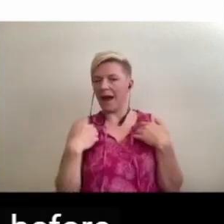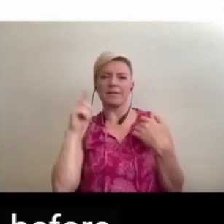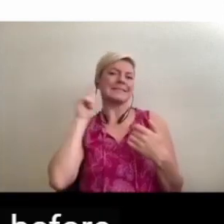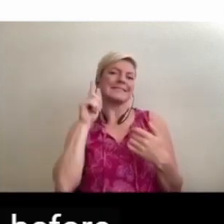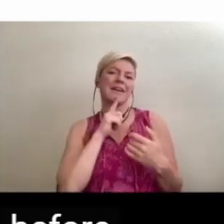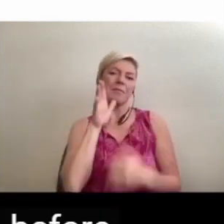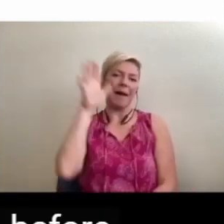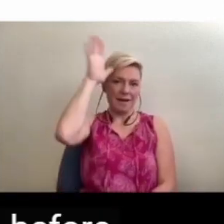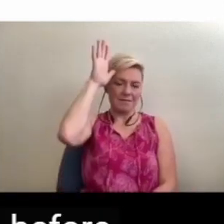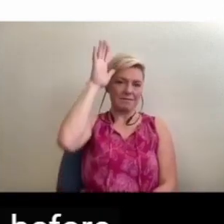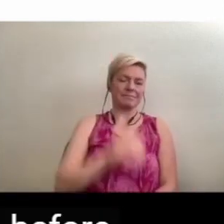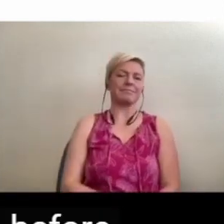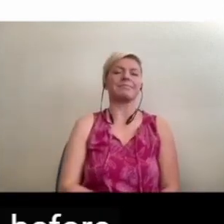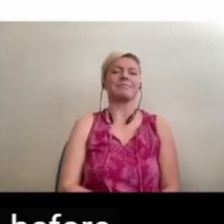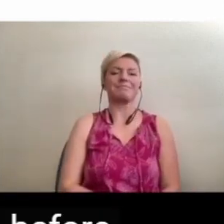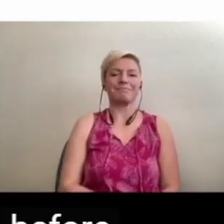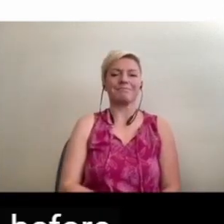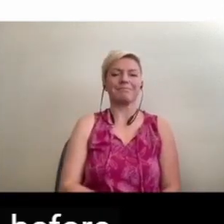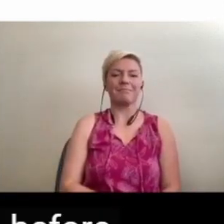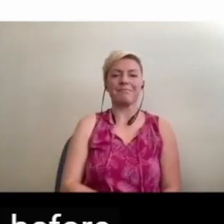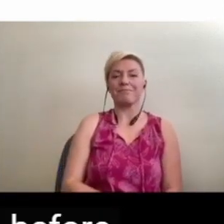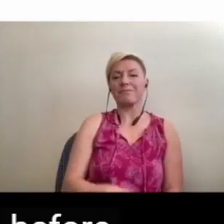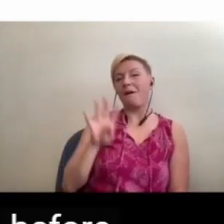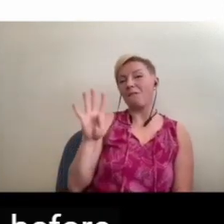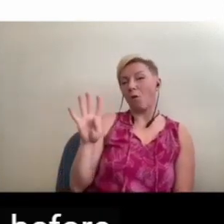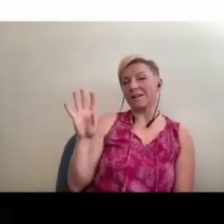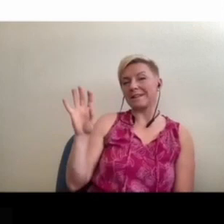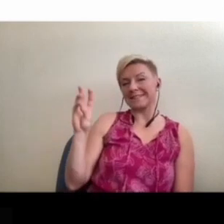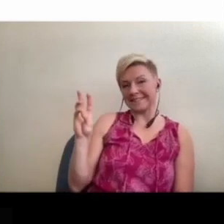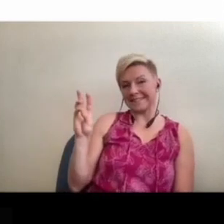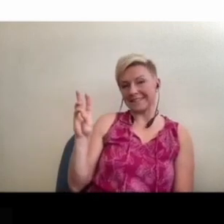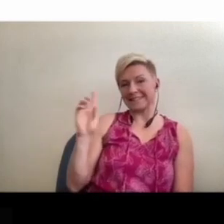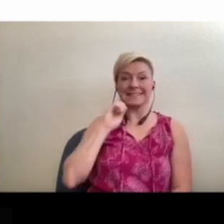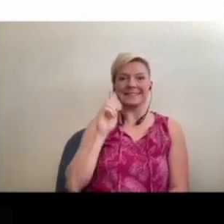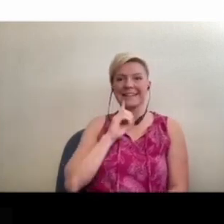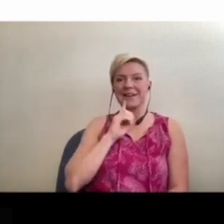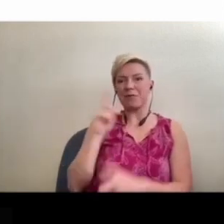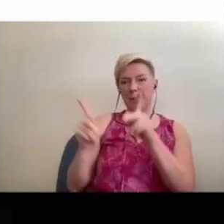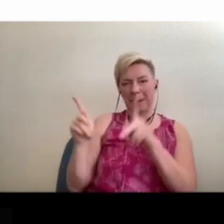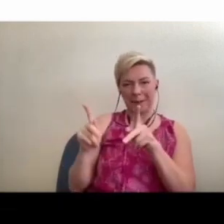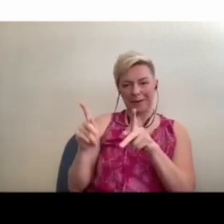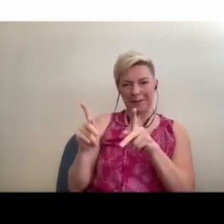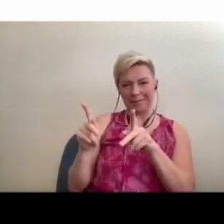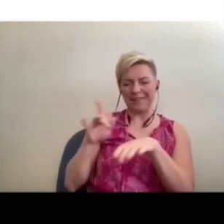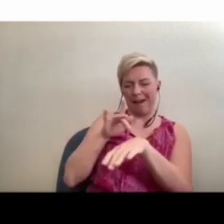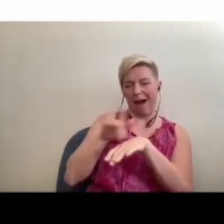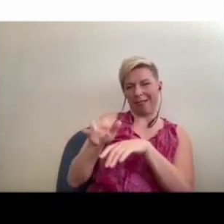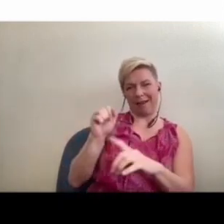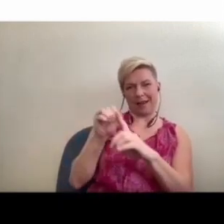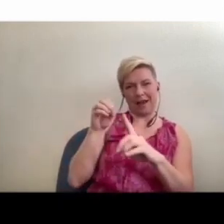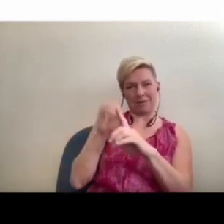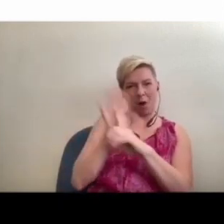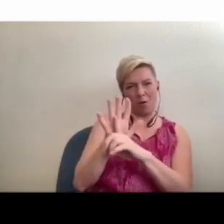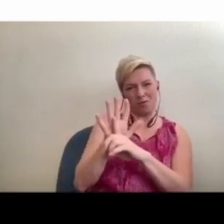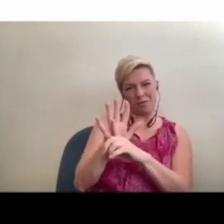46 signers were exposed to ASL before age 7 and had hearing parents.